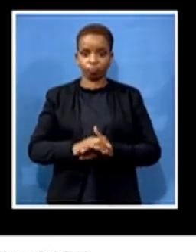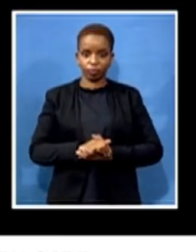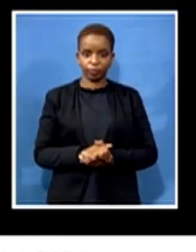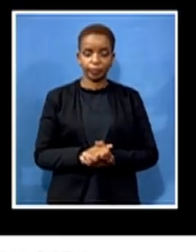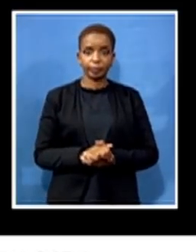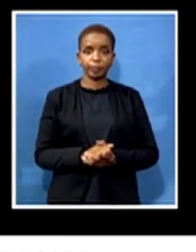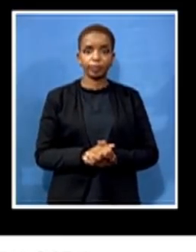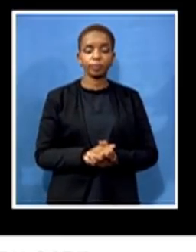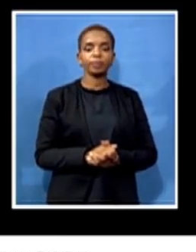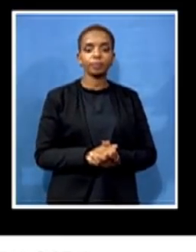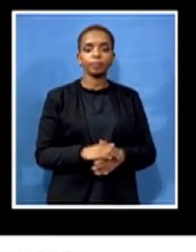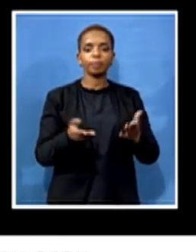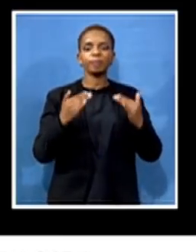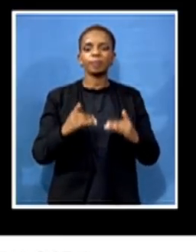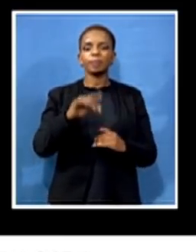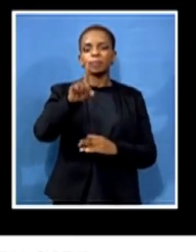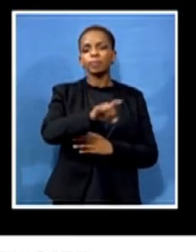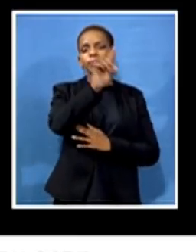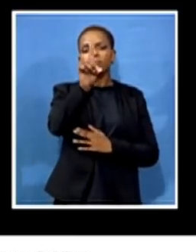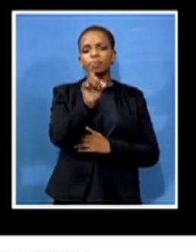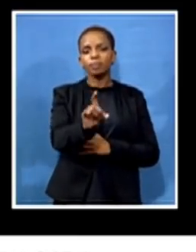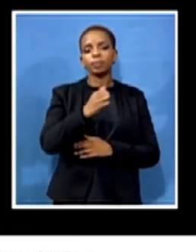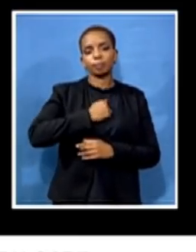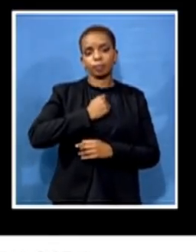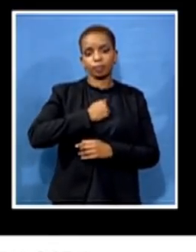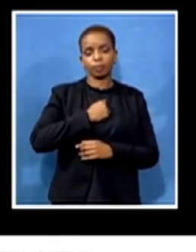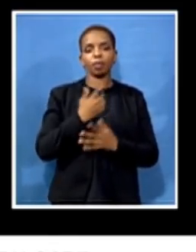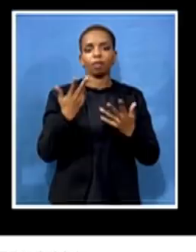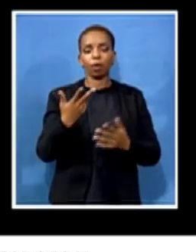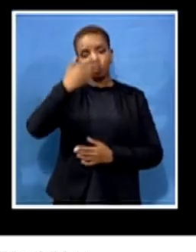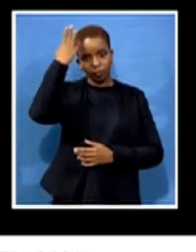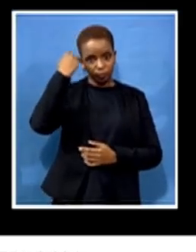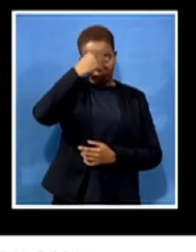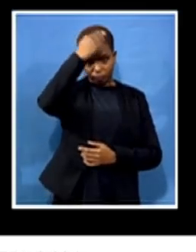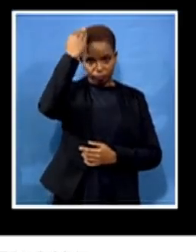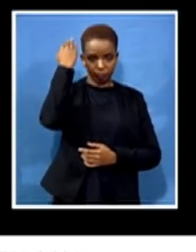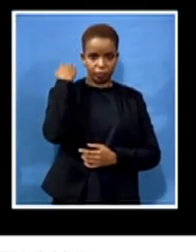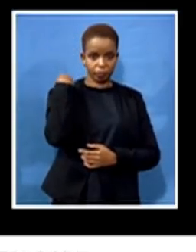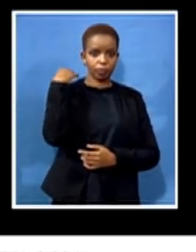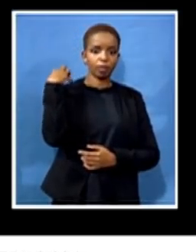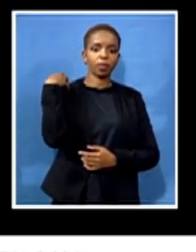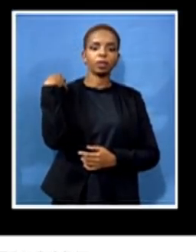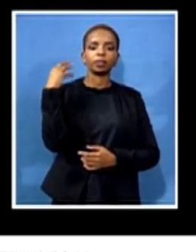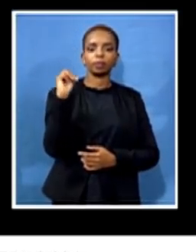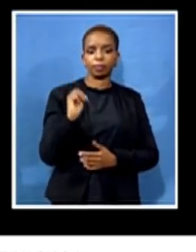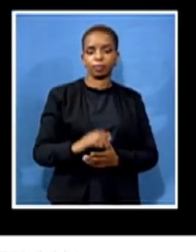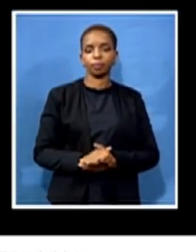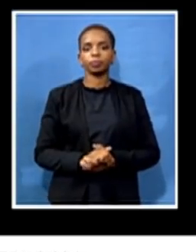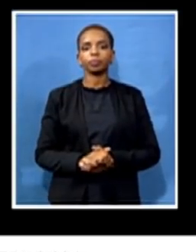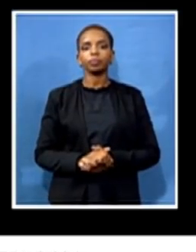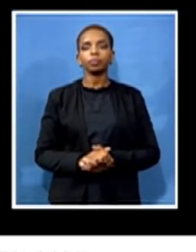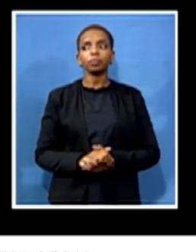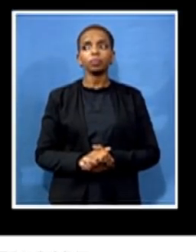Minister of COGTA is to check whether have we put up the necessary